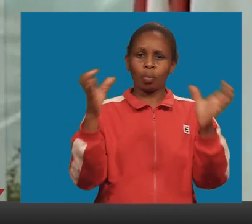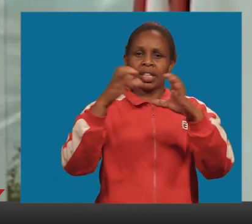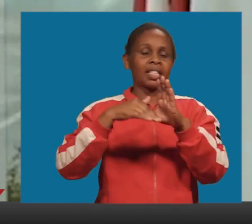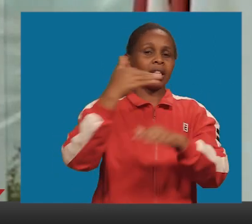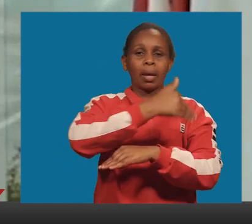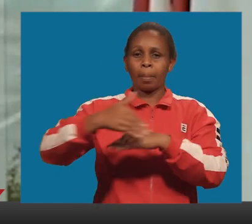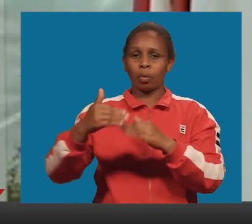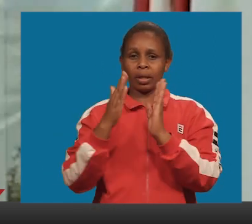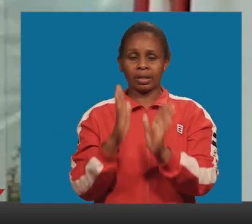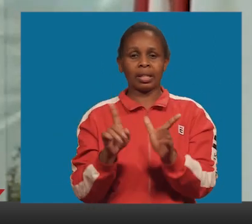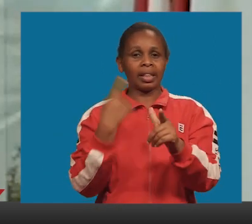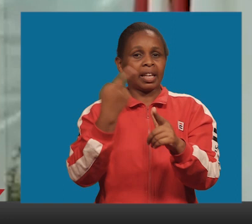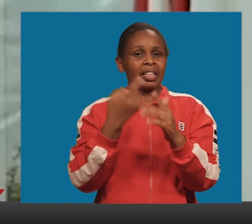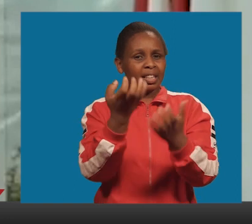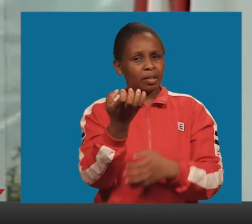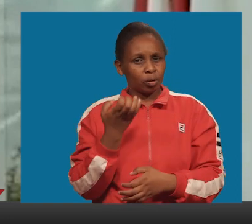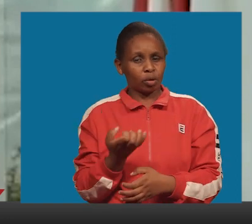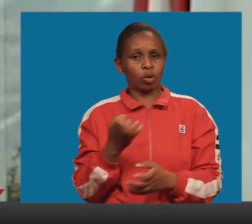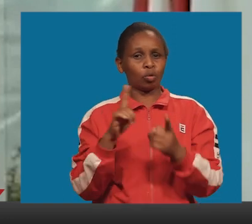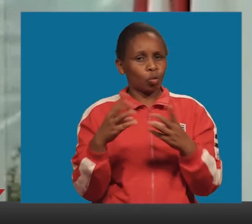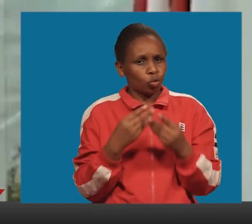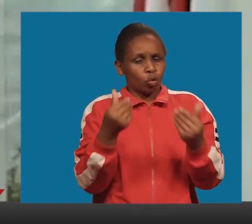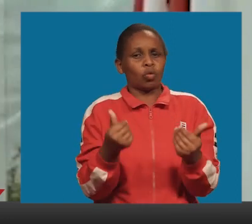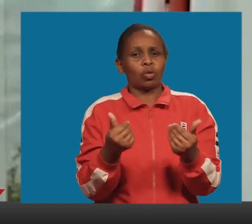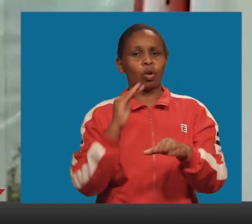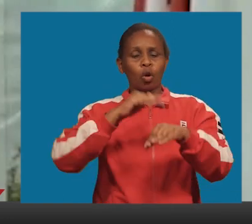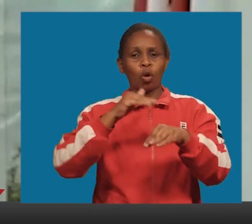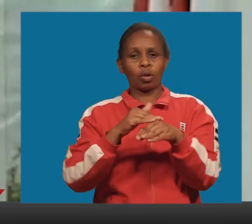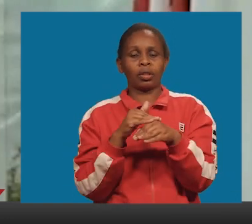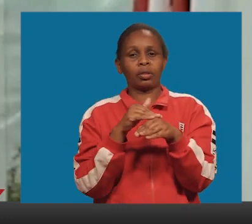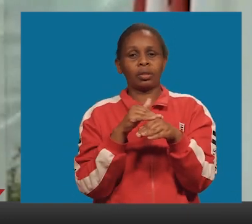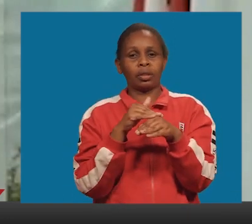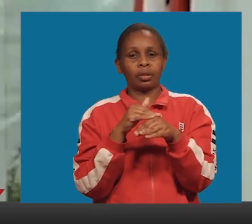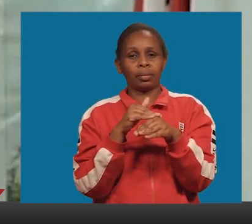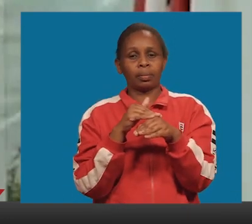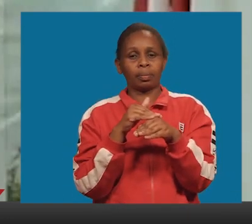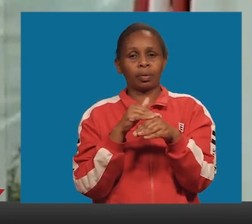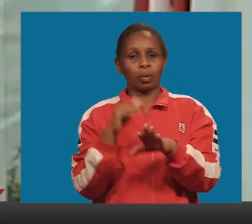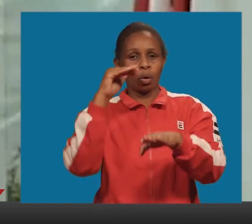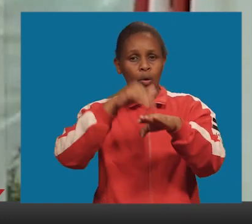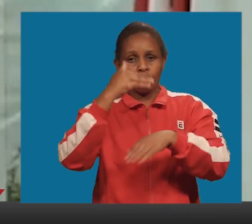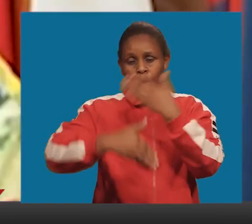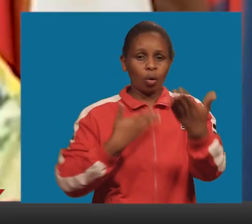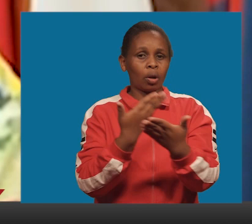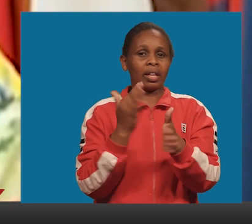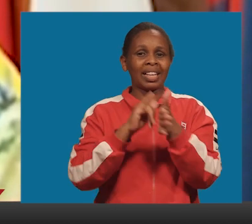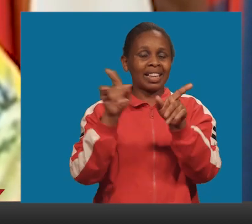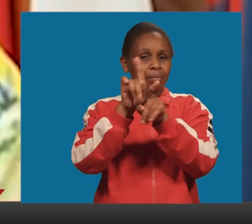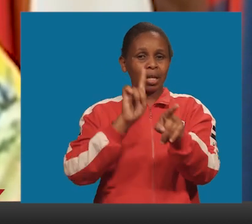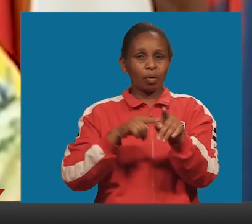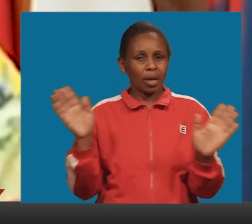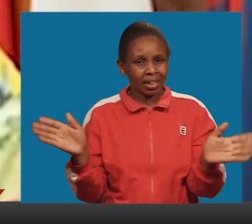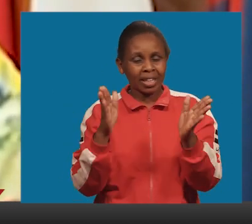borders. And it will address community needs to mitigate against drivers of instability and violent extremism. We encourage